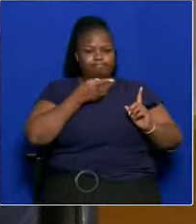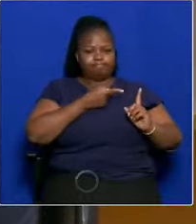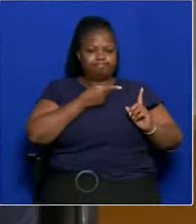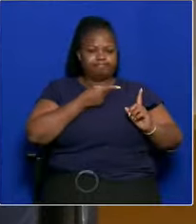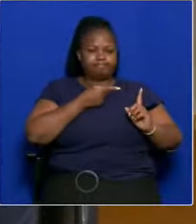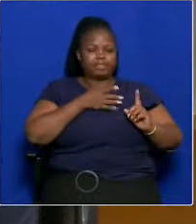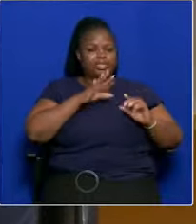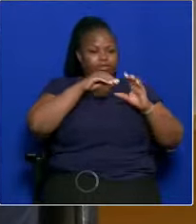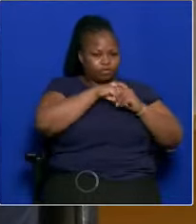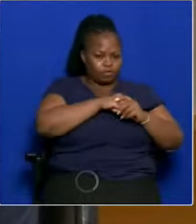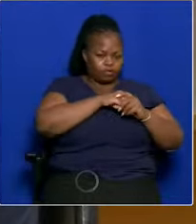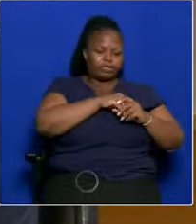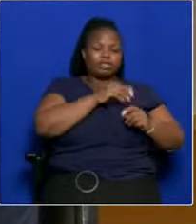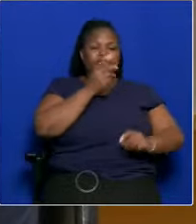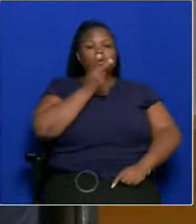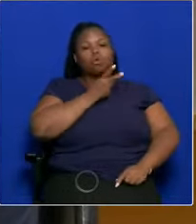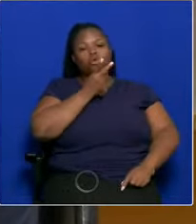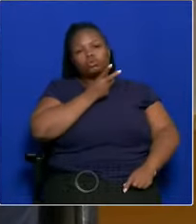had,